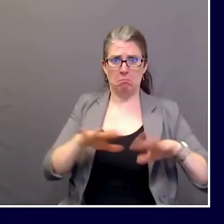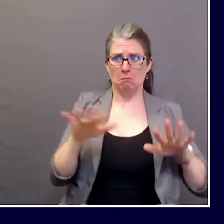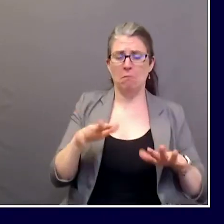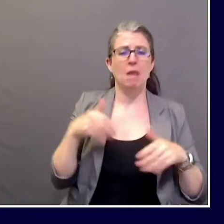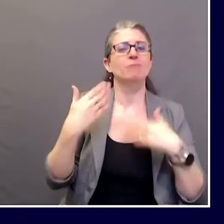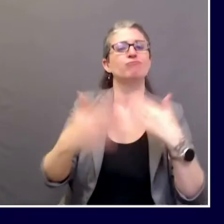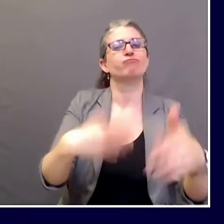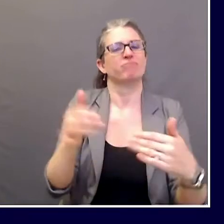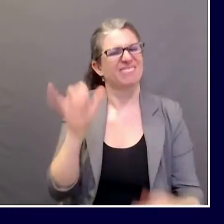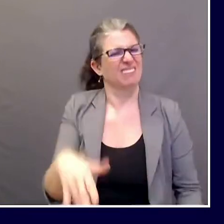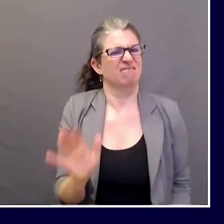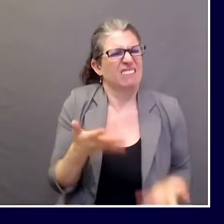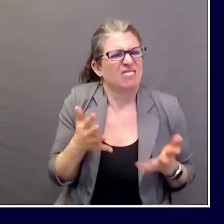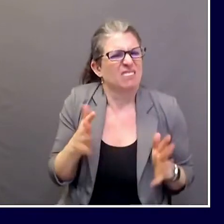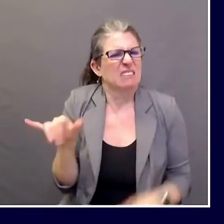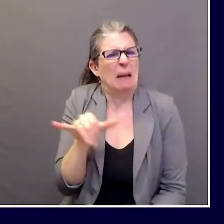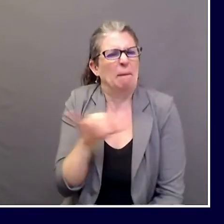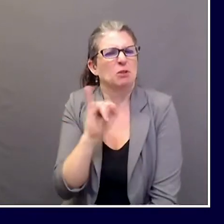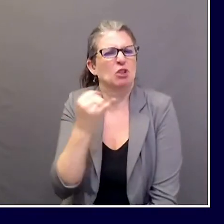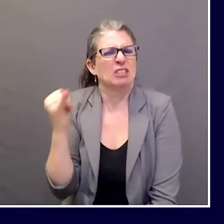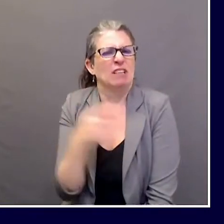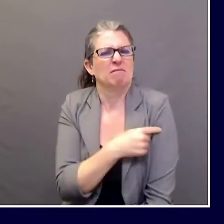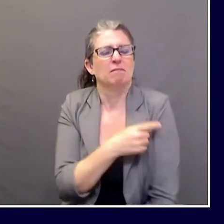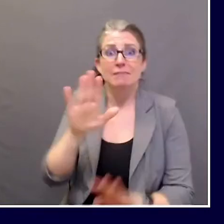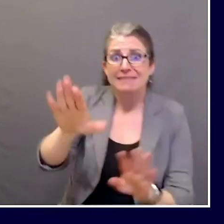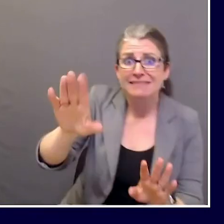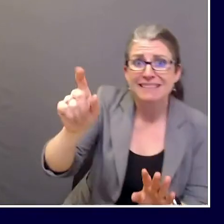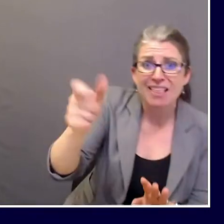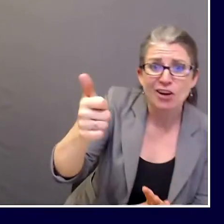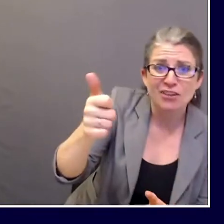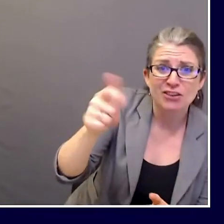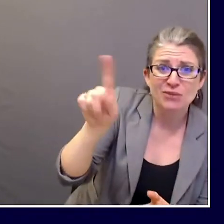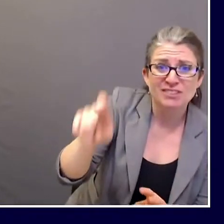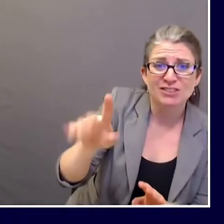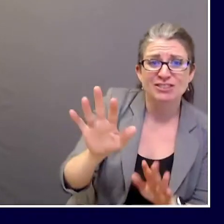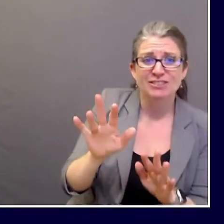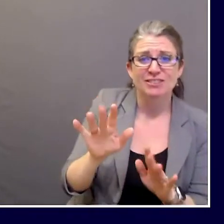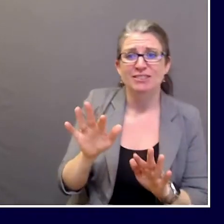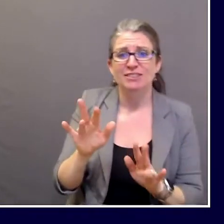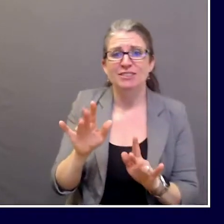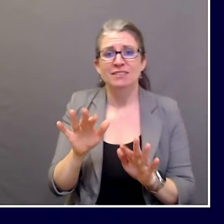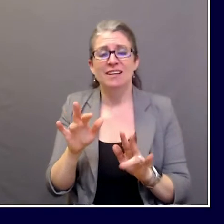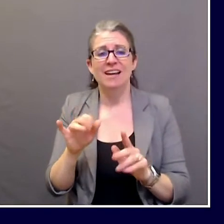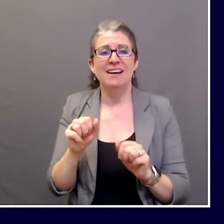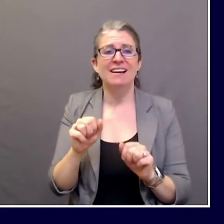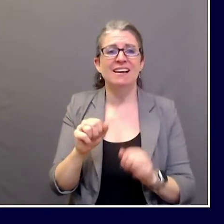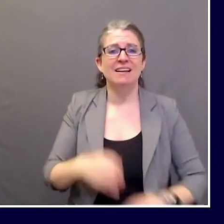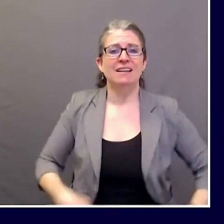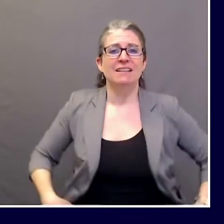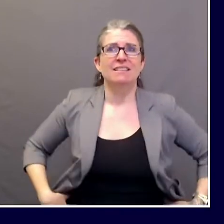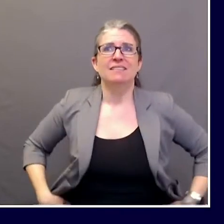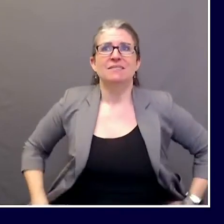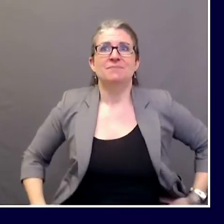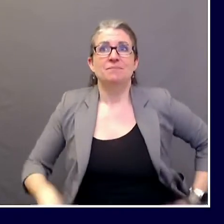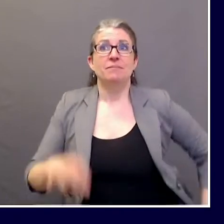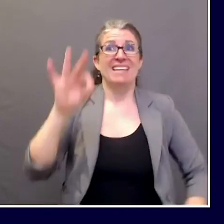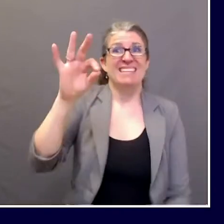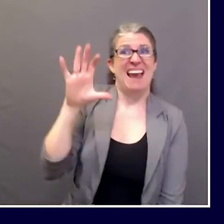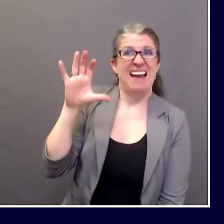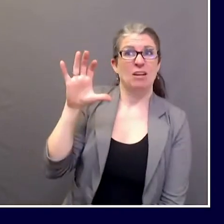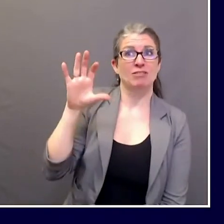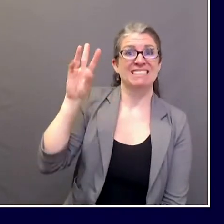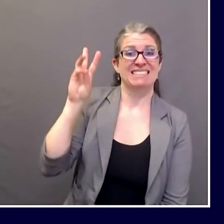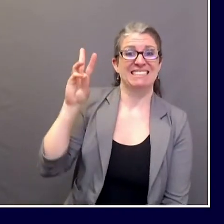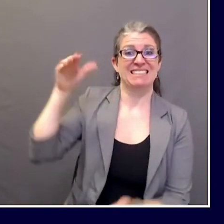906,713 doses administered in the state of Maine, are you aware of any adverse reactions beyond the normal typical reactions,